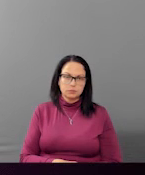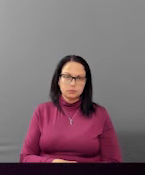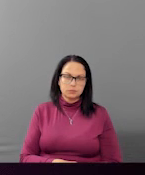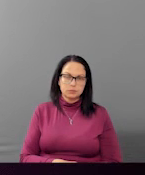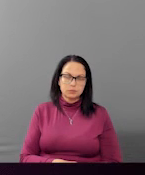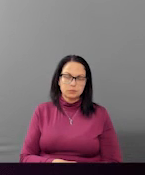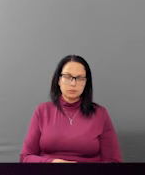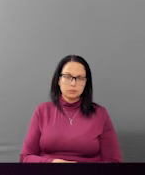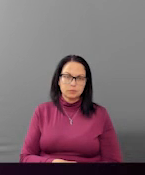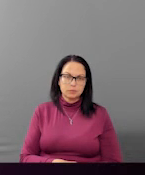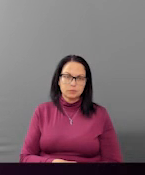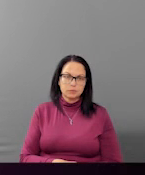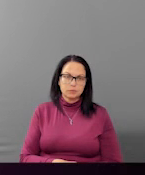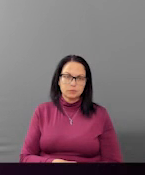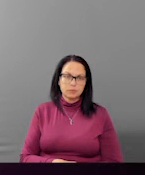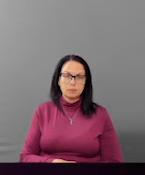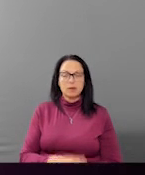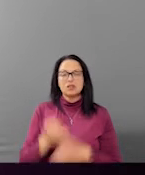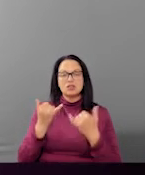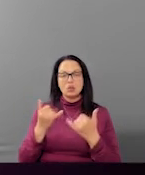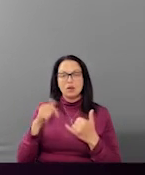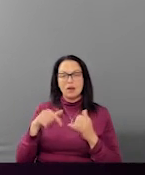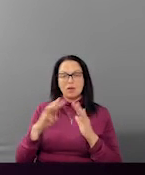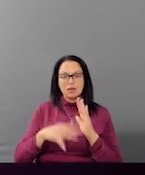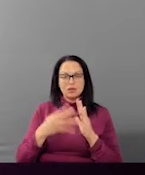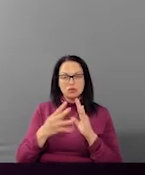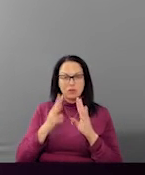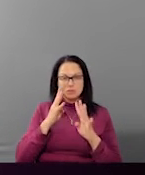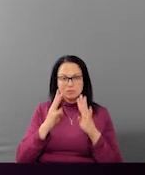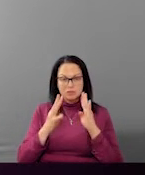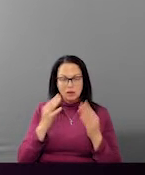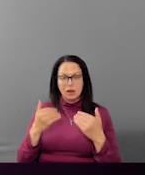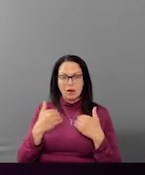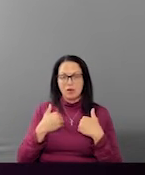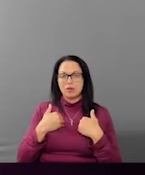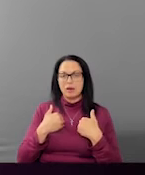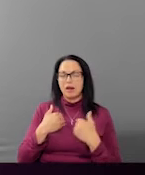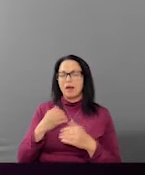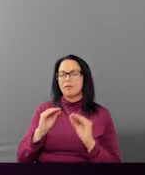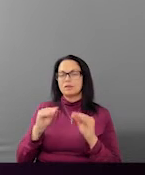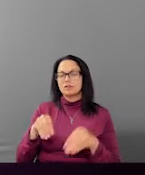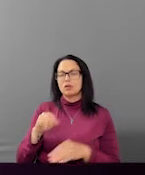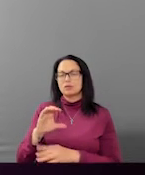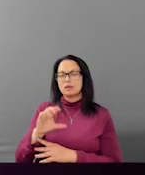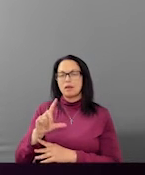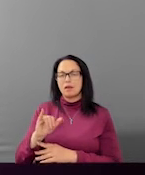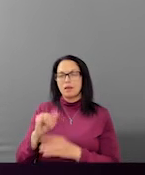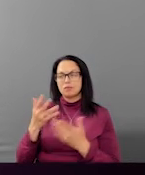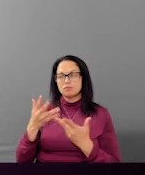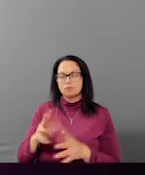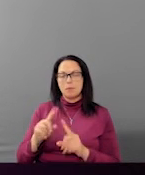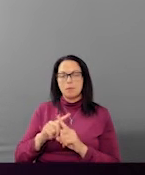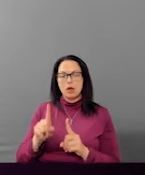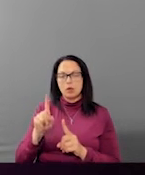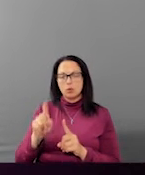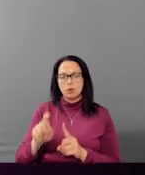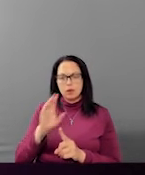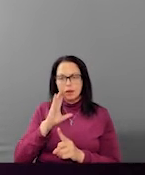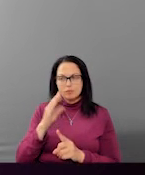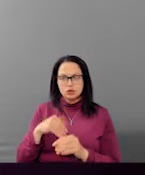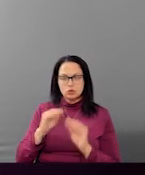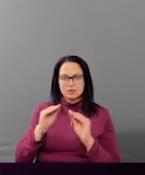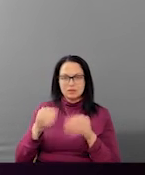Cool. So now that the subgraph is created, I already have the CLI installed, but you would have to install your